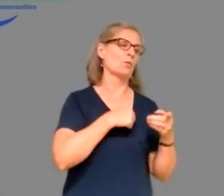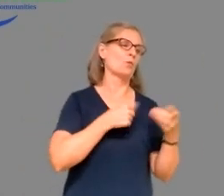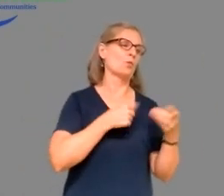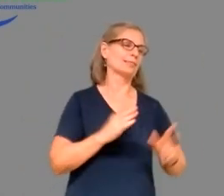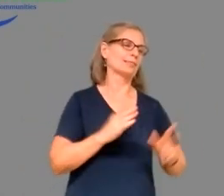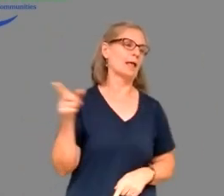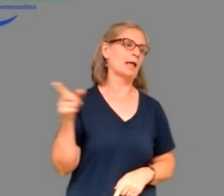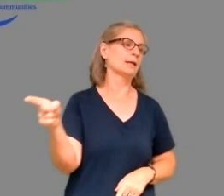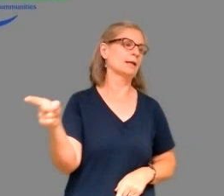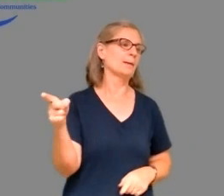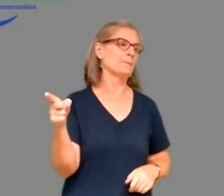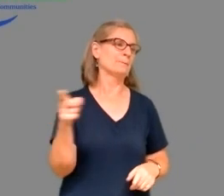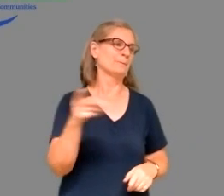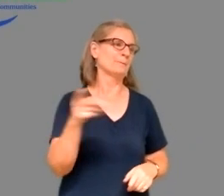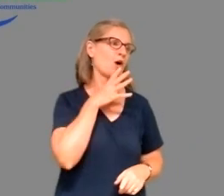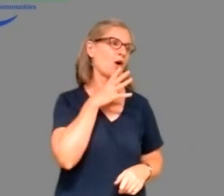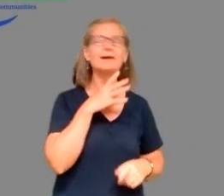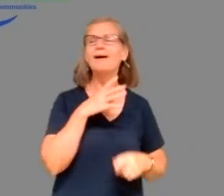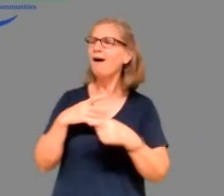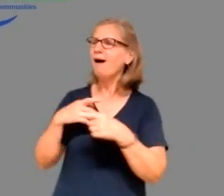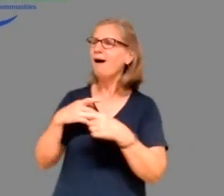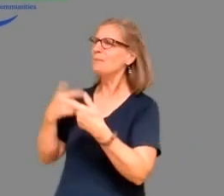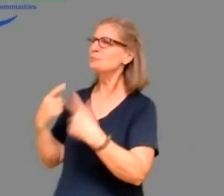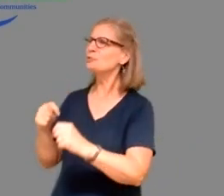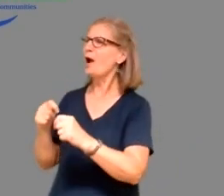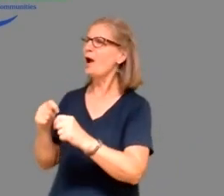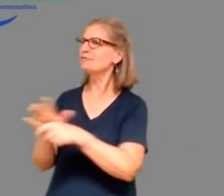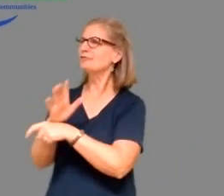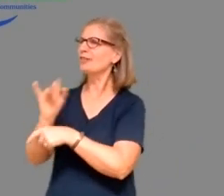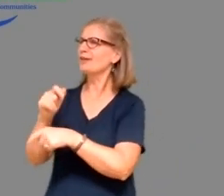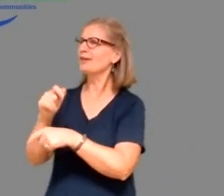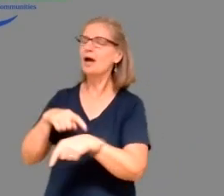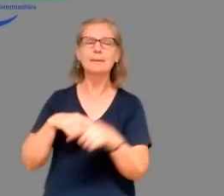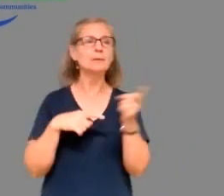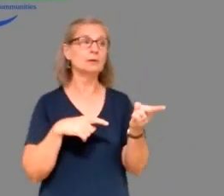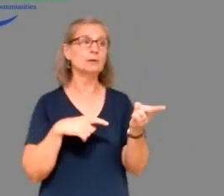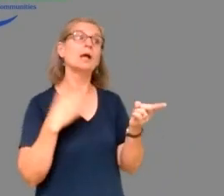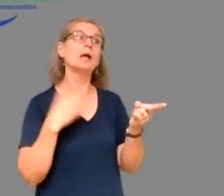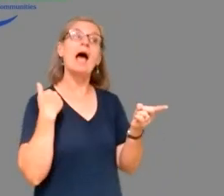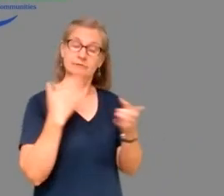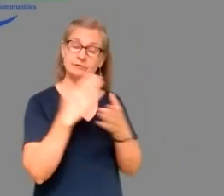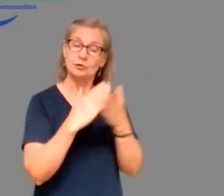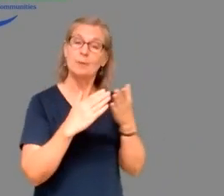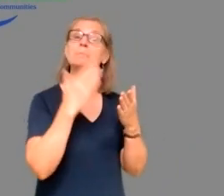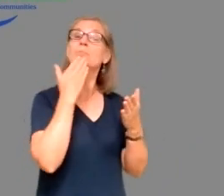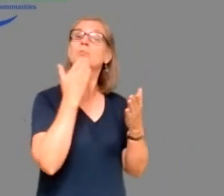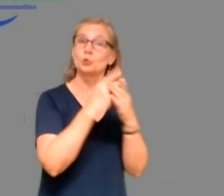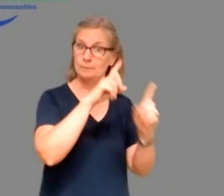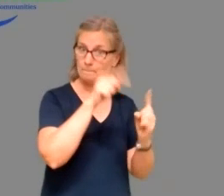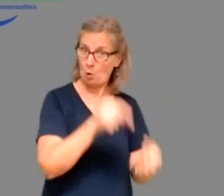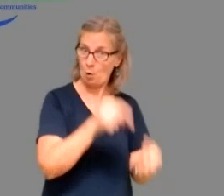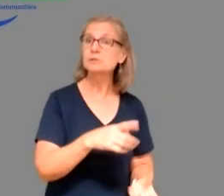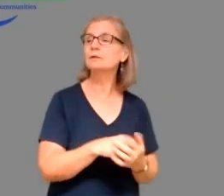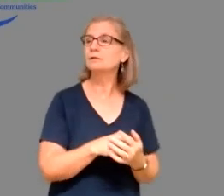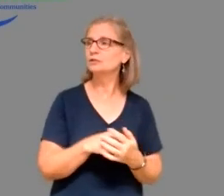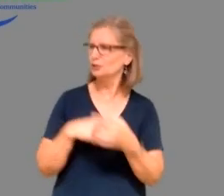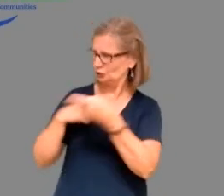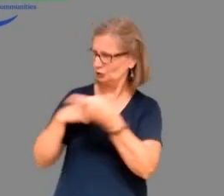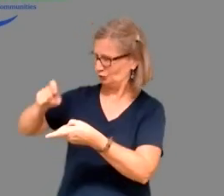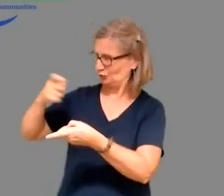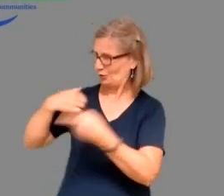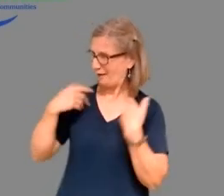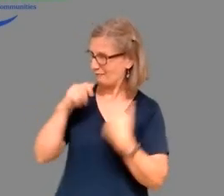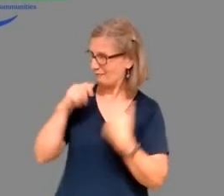he's got some really good points. Yeah. Yeah. No, that's true. No, that's true. He probably should replace me. Yeah.